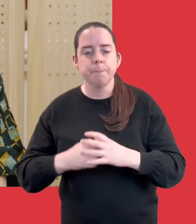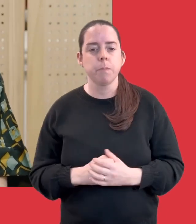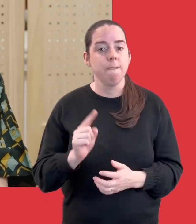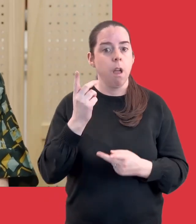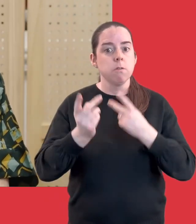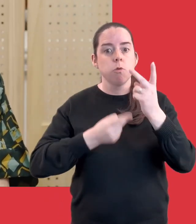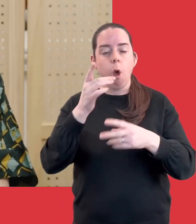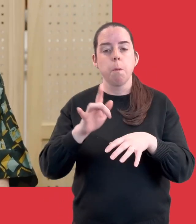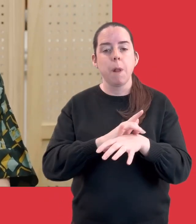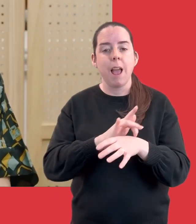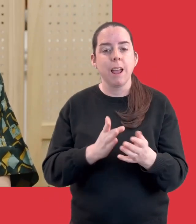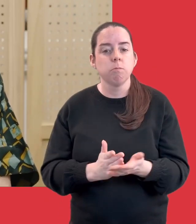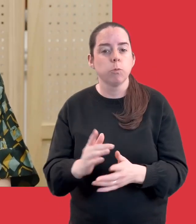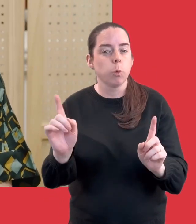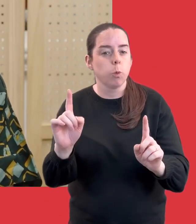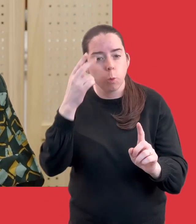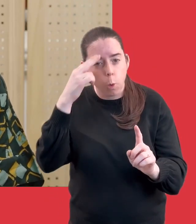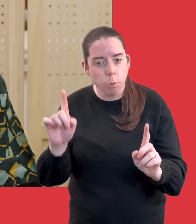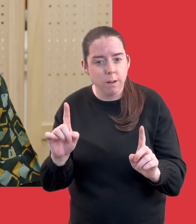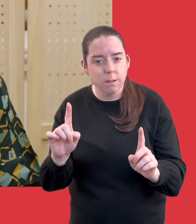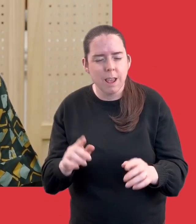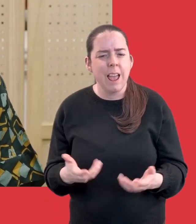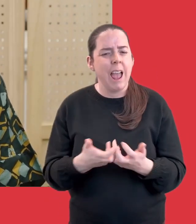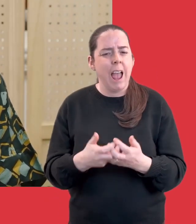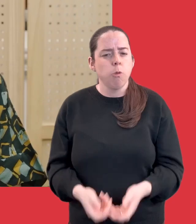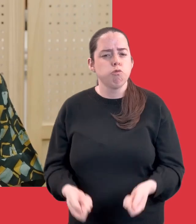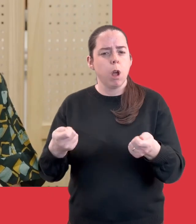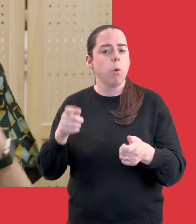first song in the play is called "How Do You Grow a Girl?"